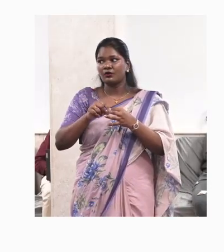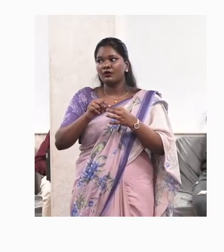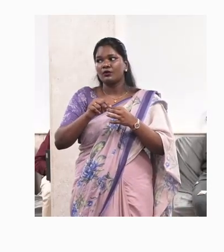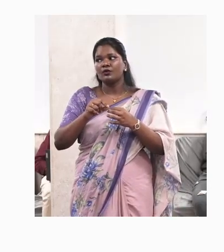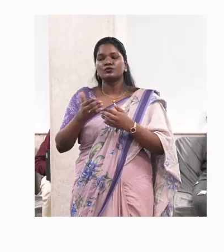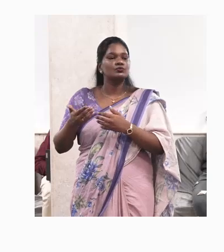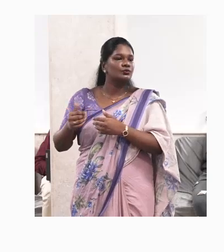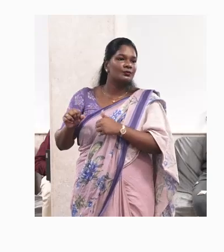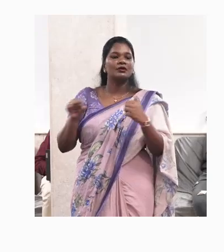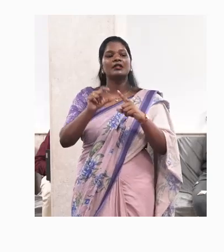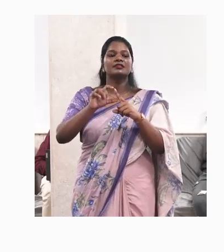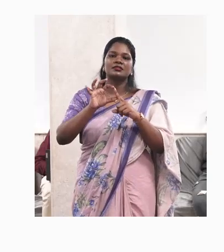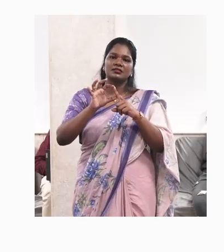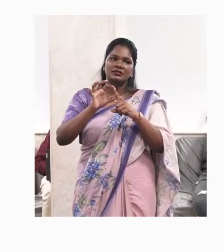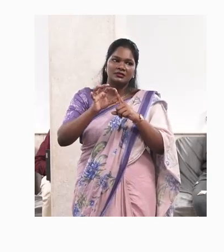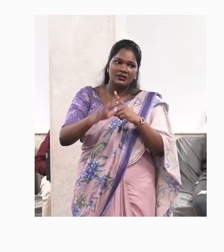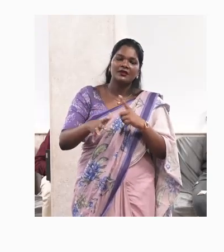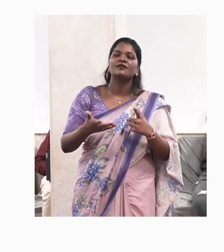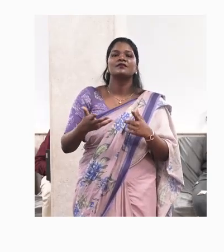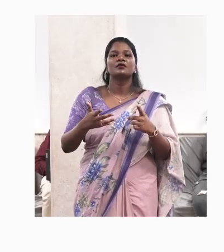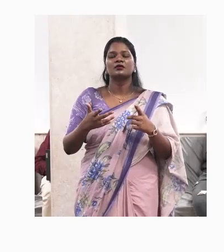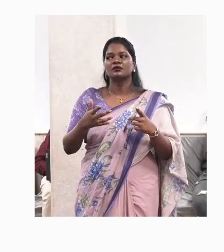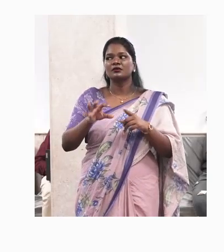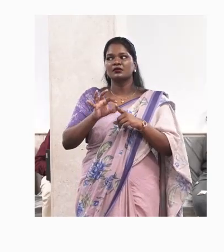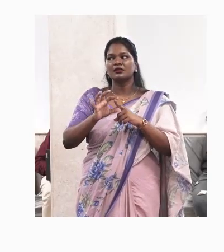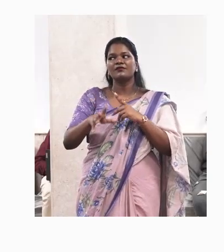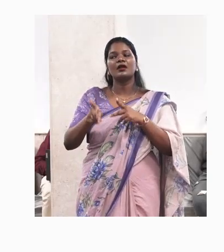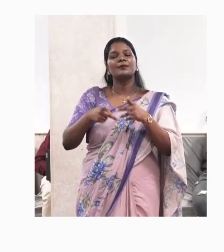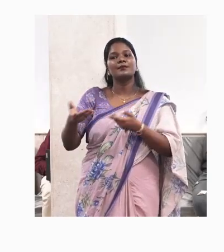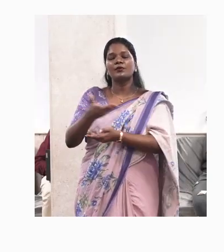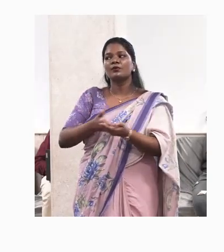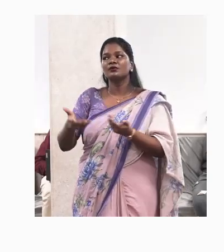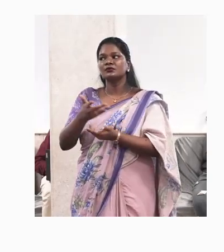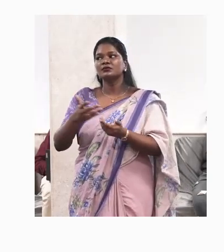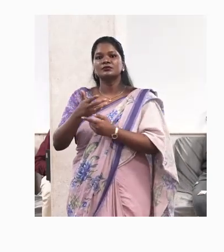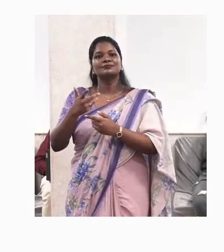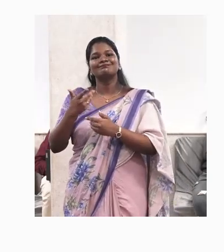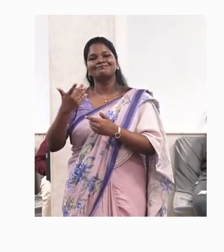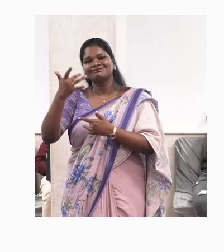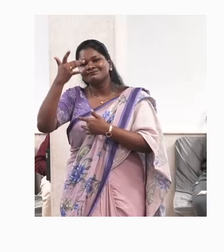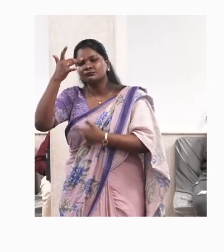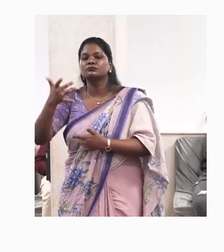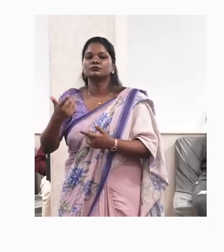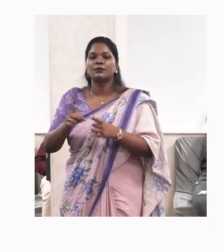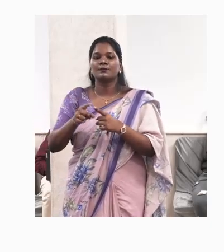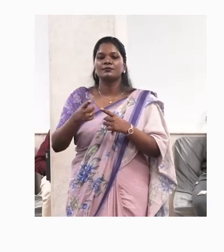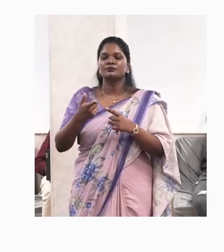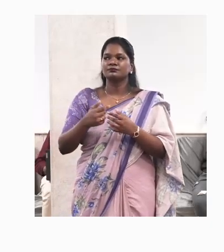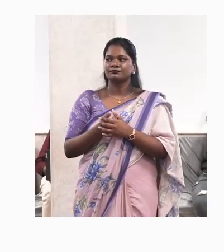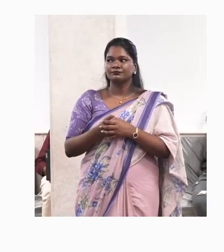overcome the difficulty. Her difficulty was to be considered ill, and so she